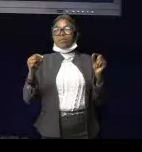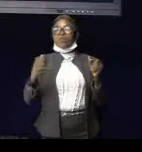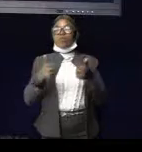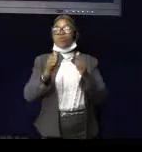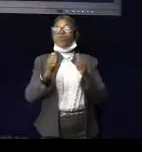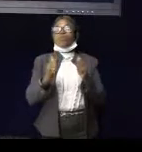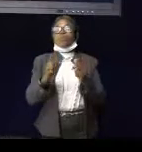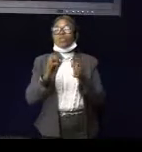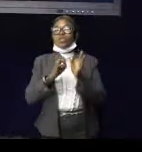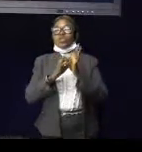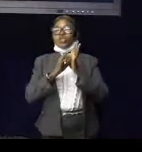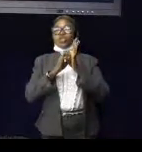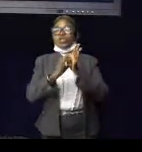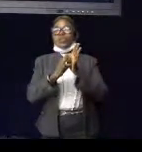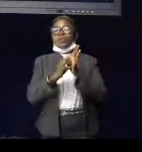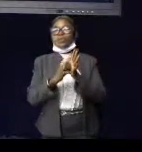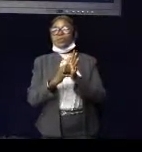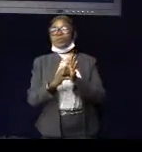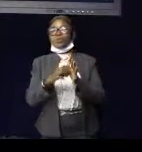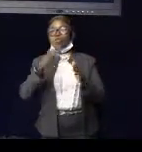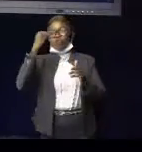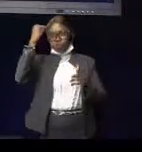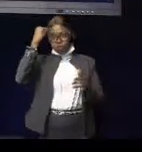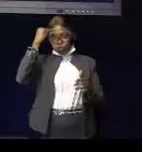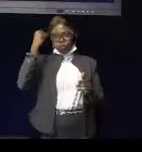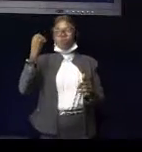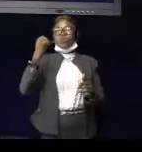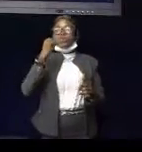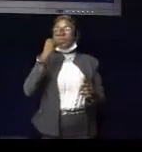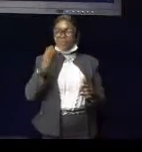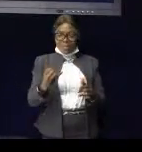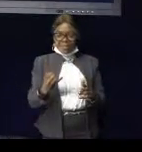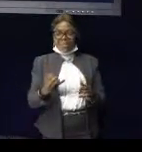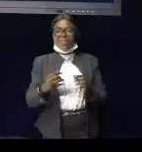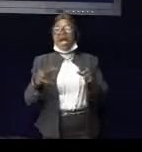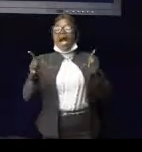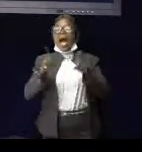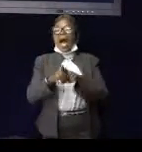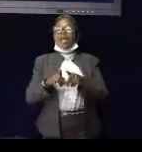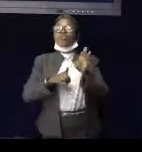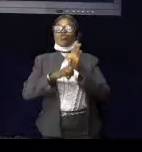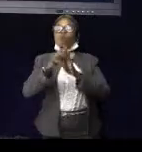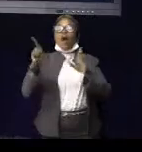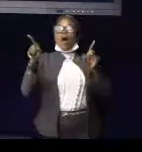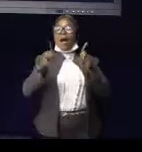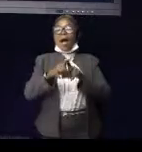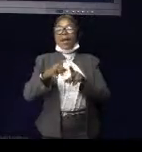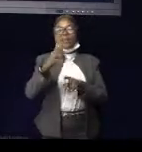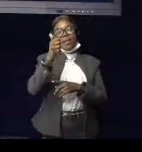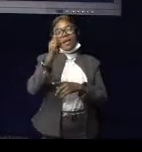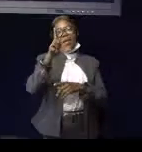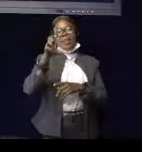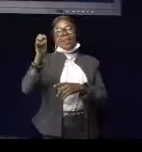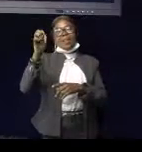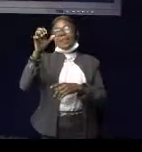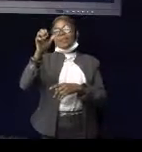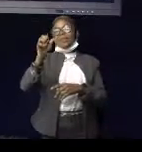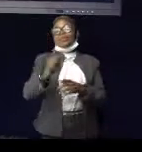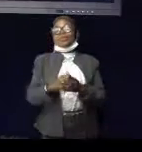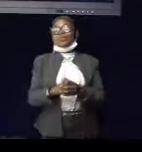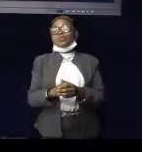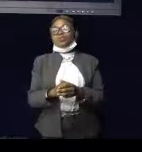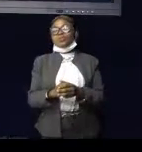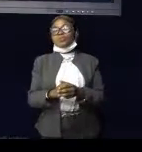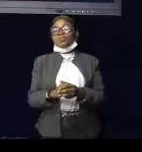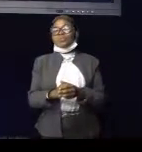example, John is as tall as Alex. He is not as fast as his